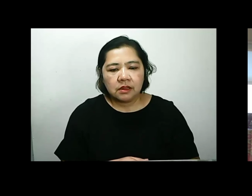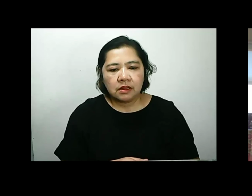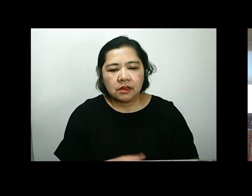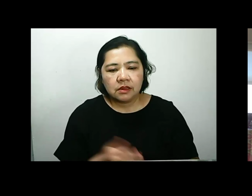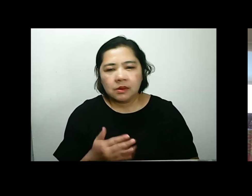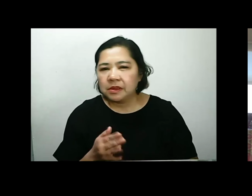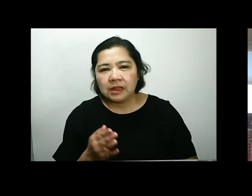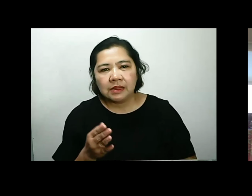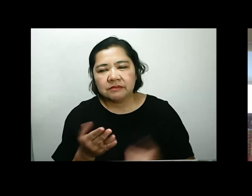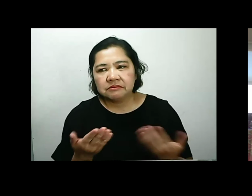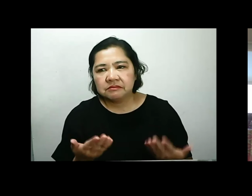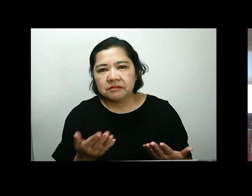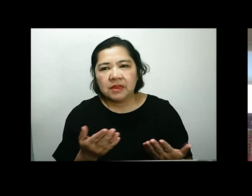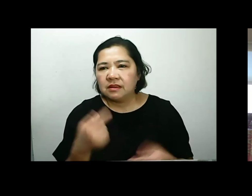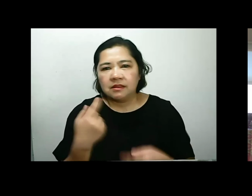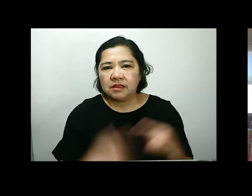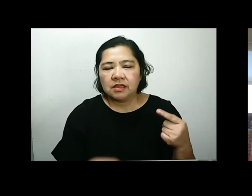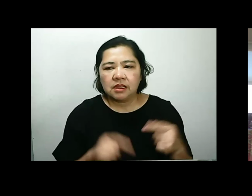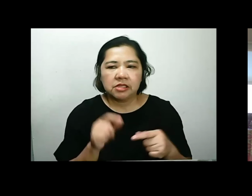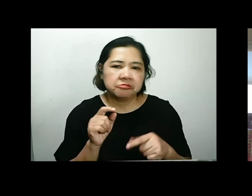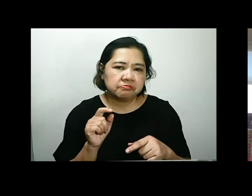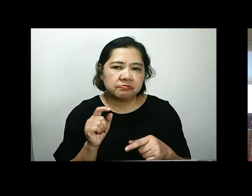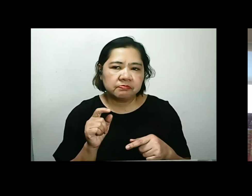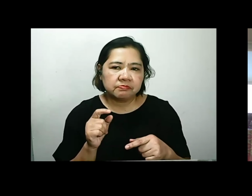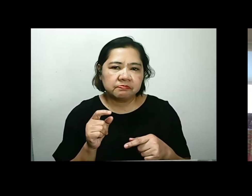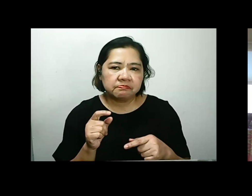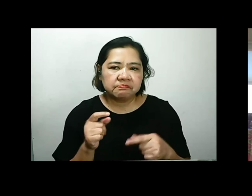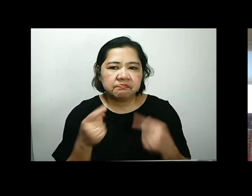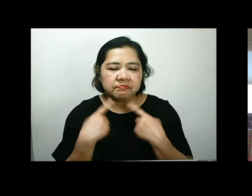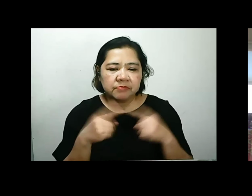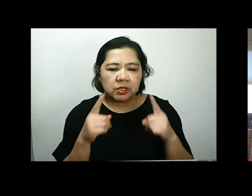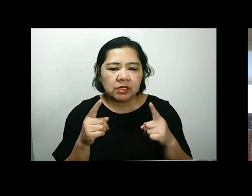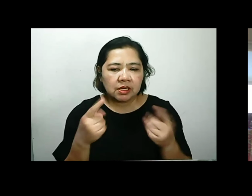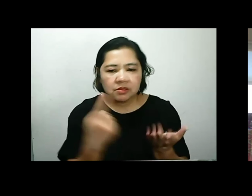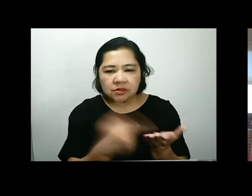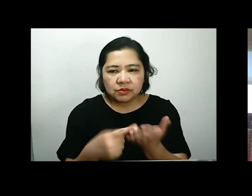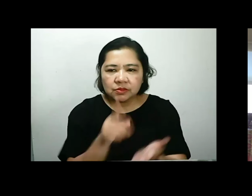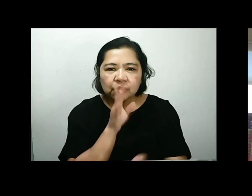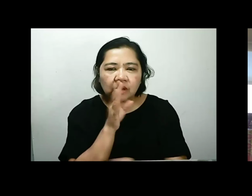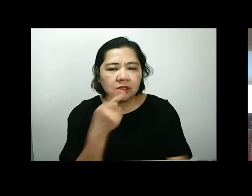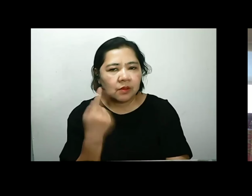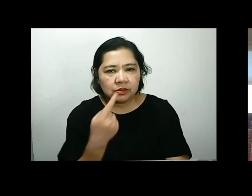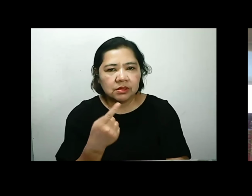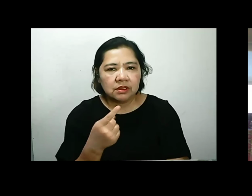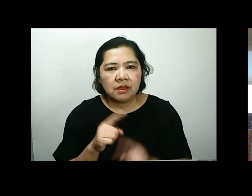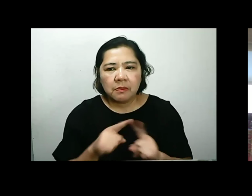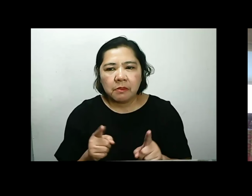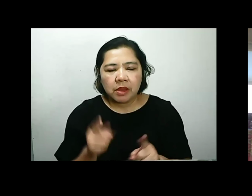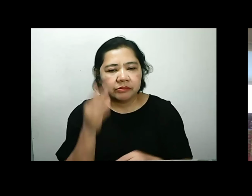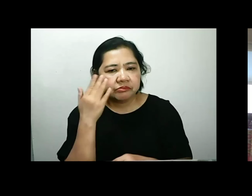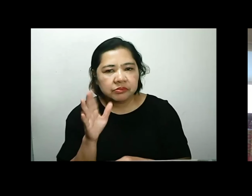science when we do not know how it really works for the people on the ground, and what is the meaning of that really. So I would like